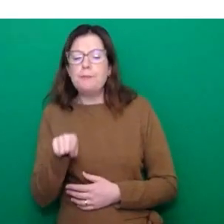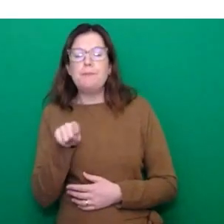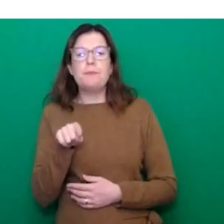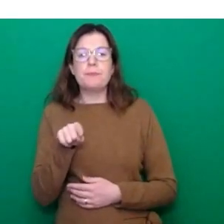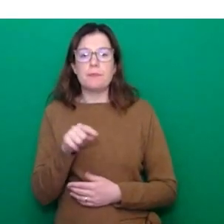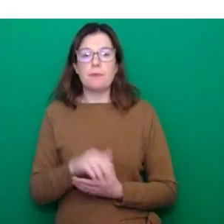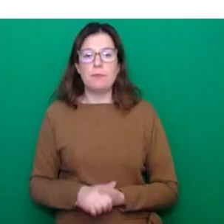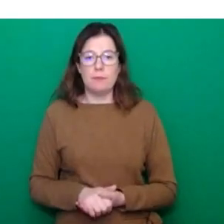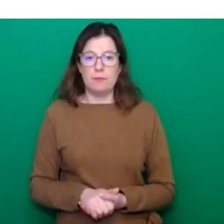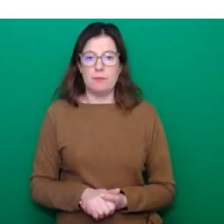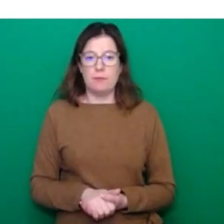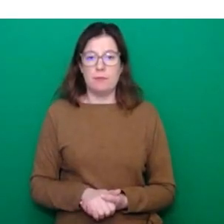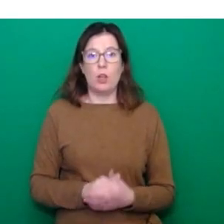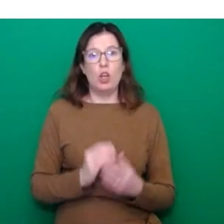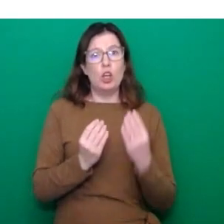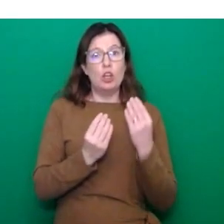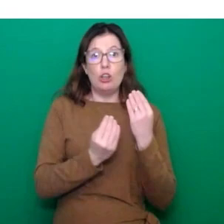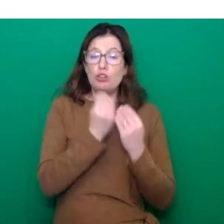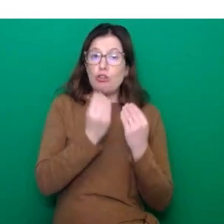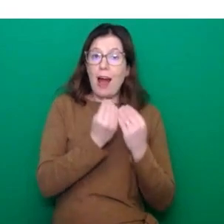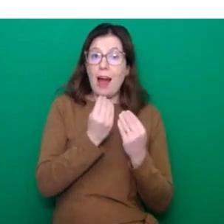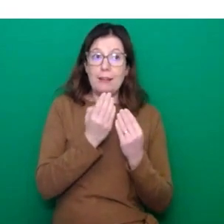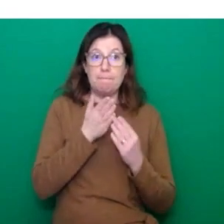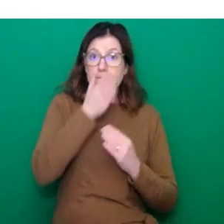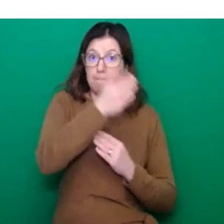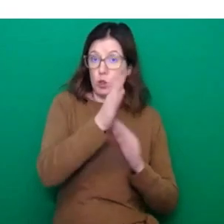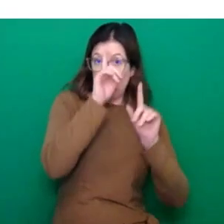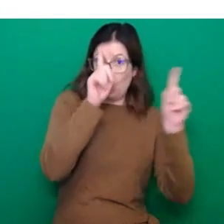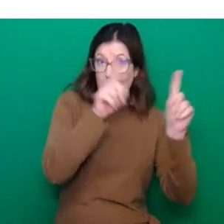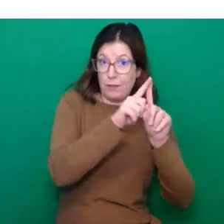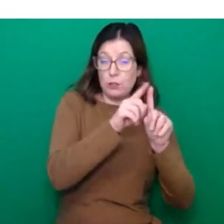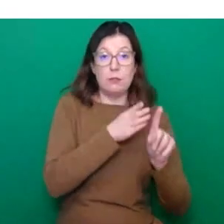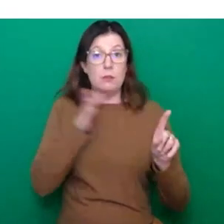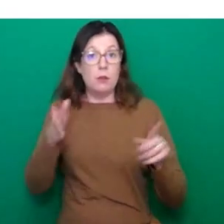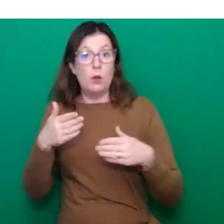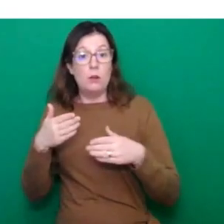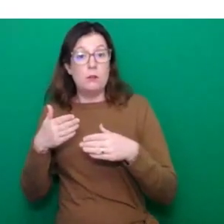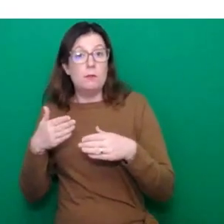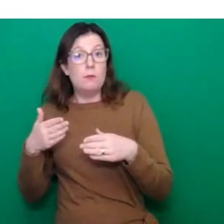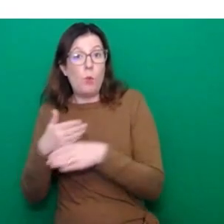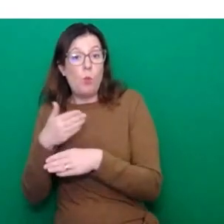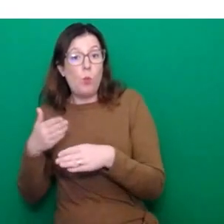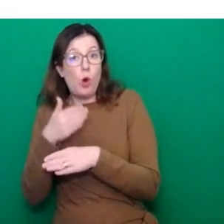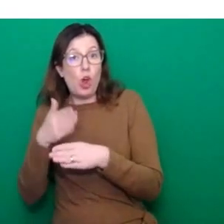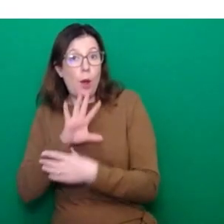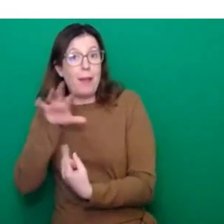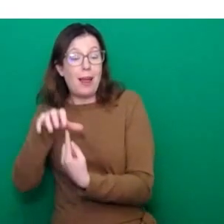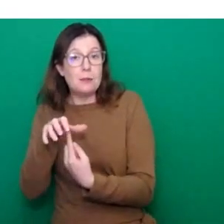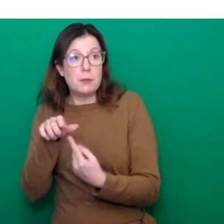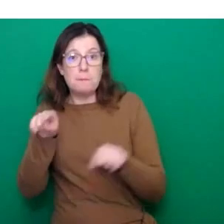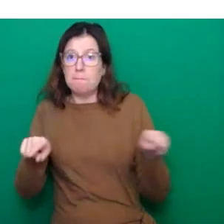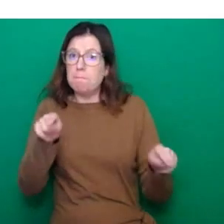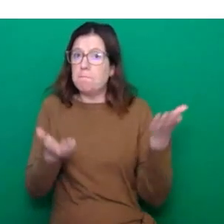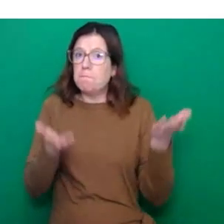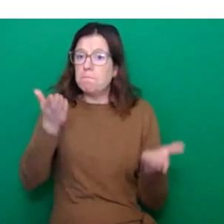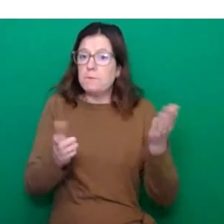the balance was in your training, how many days a week you were in university, how many days a week you were out on placement. I don't know if one of you